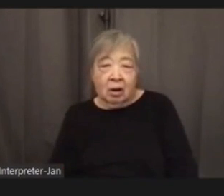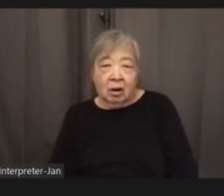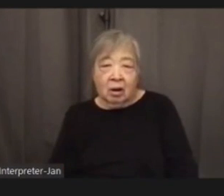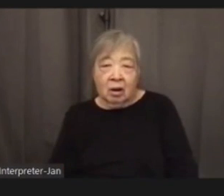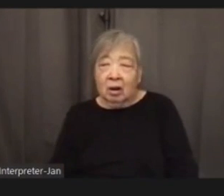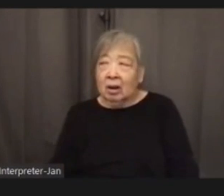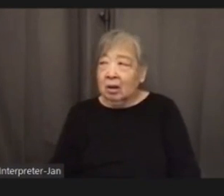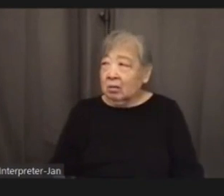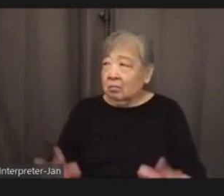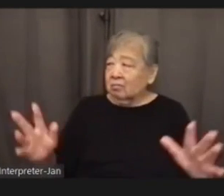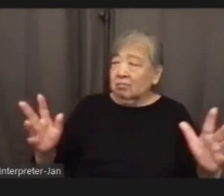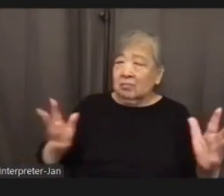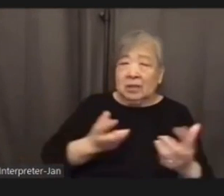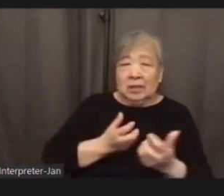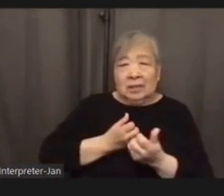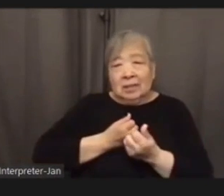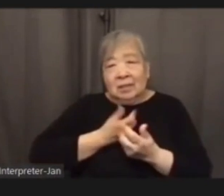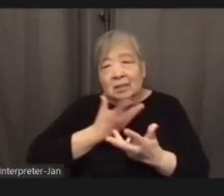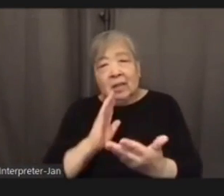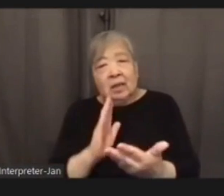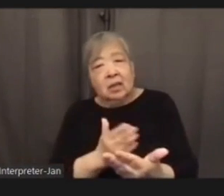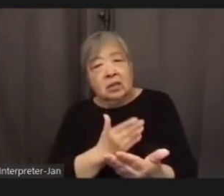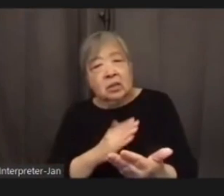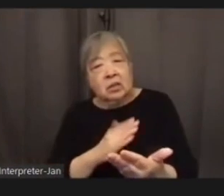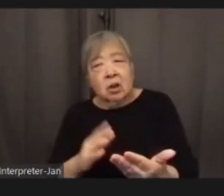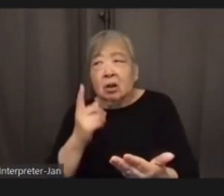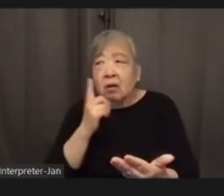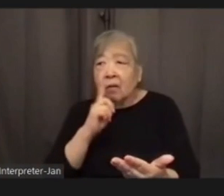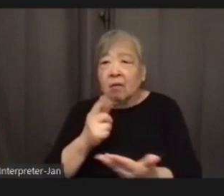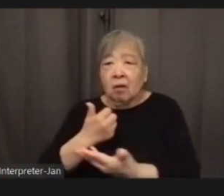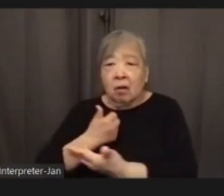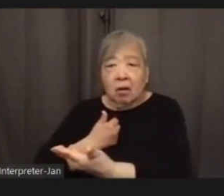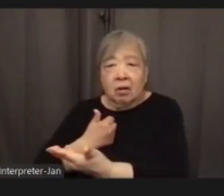Sing a song for ourselves.